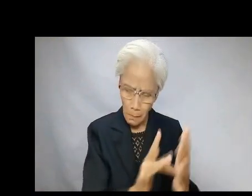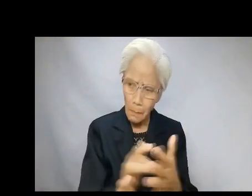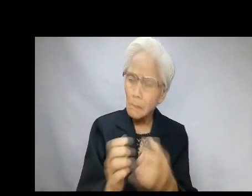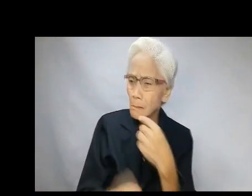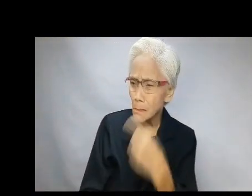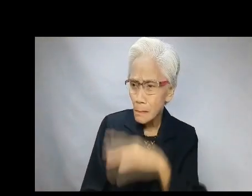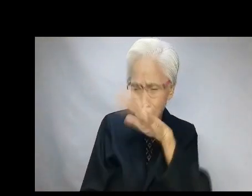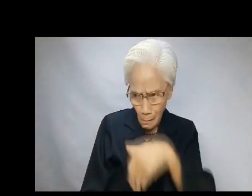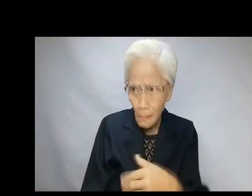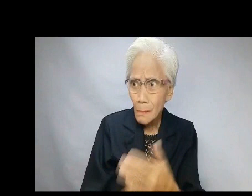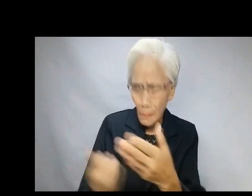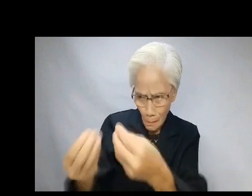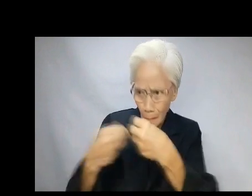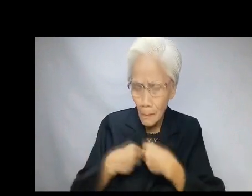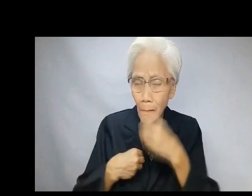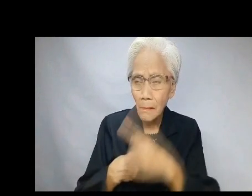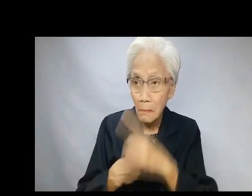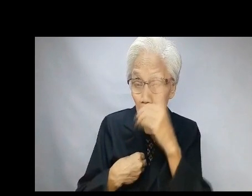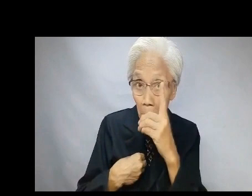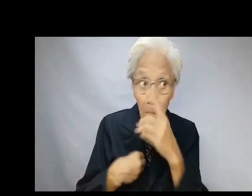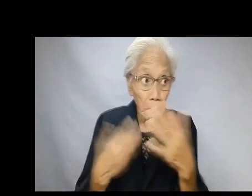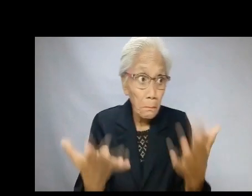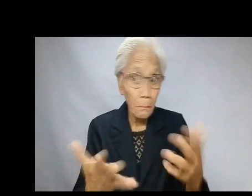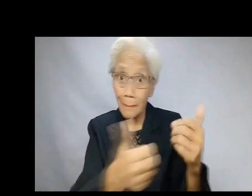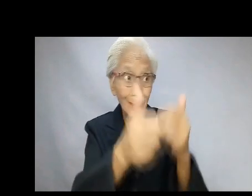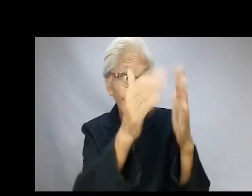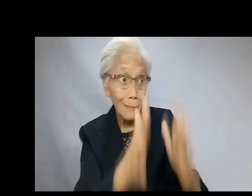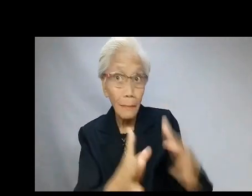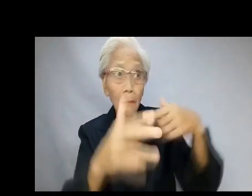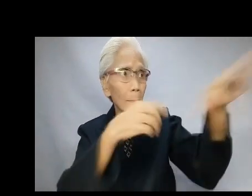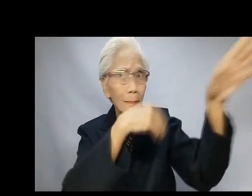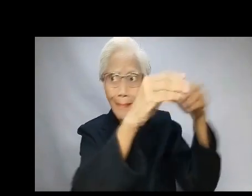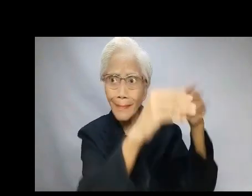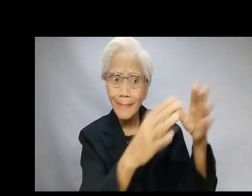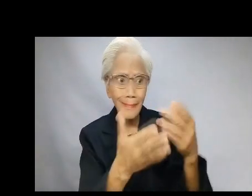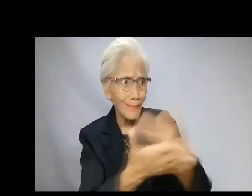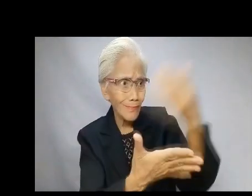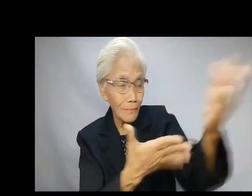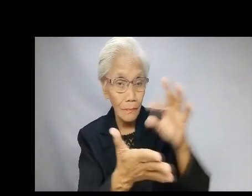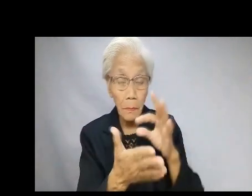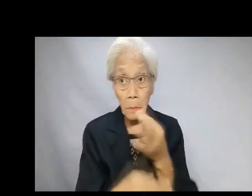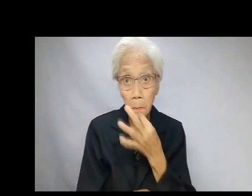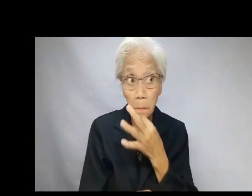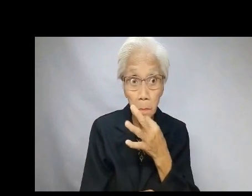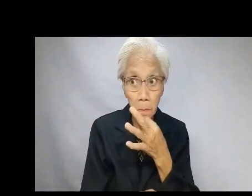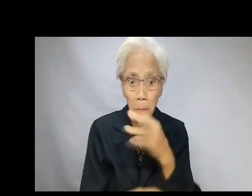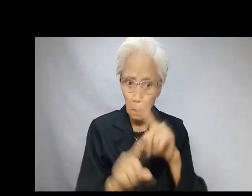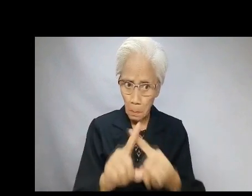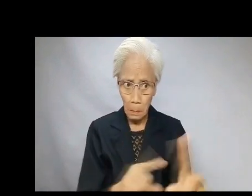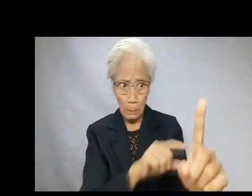drink." His disciples had gone into the town to buy food. The Samaritan woman said to